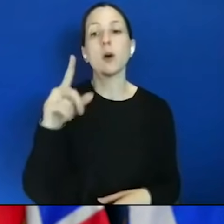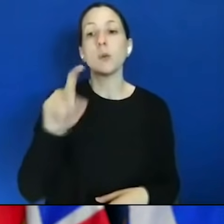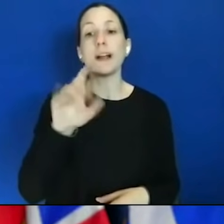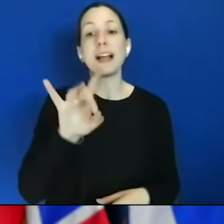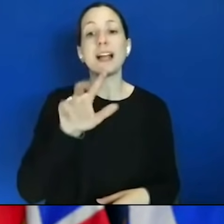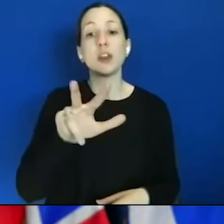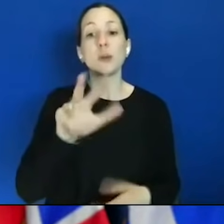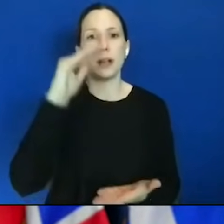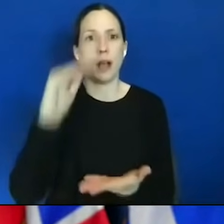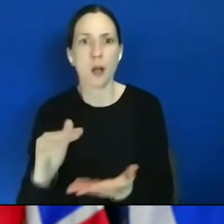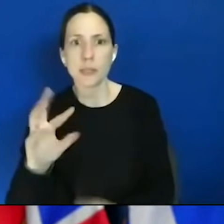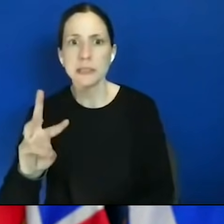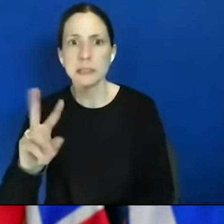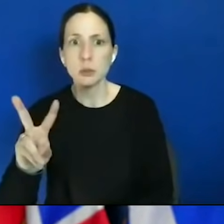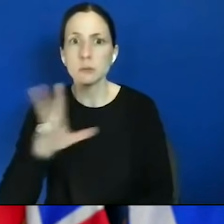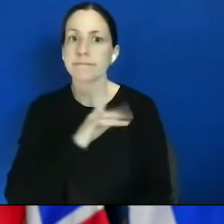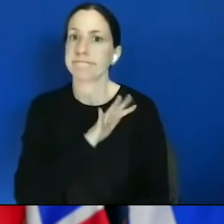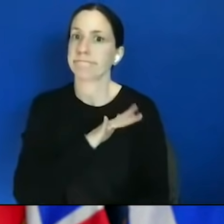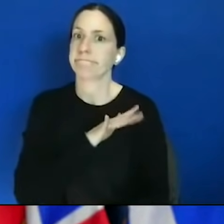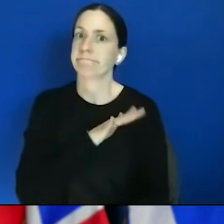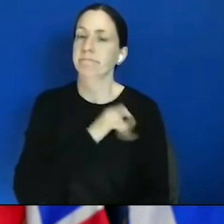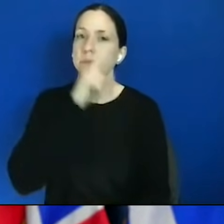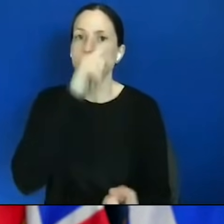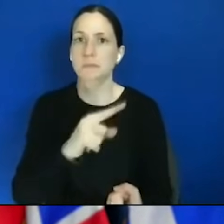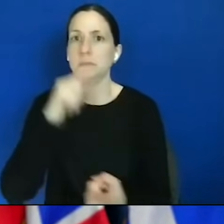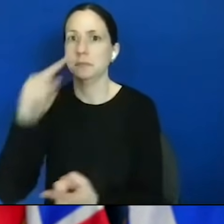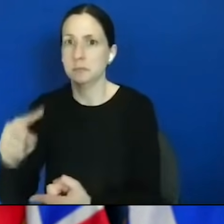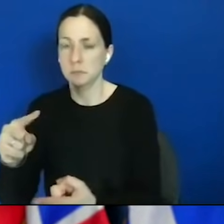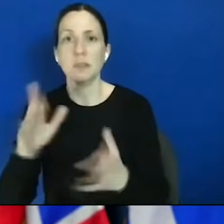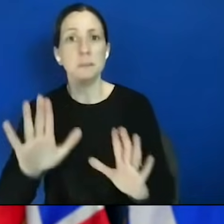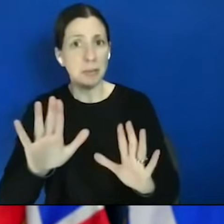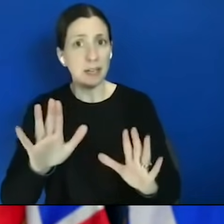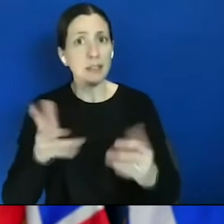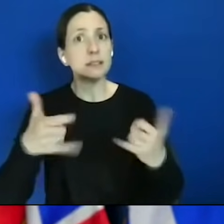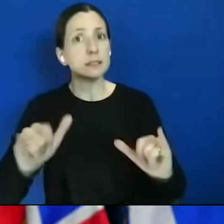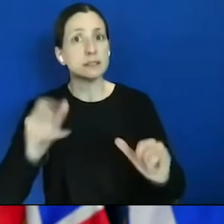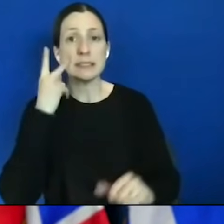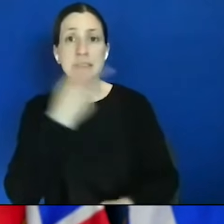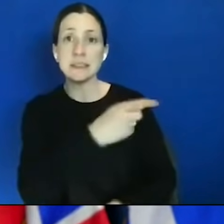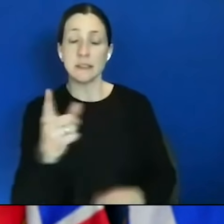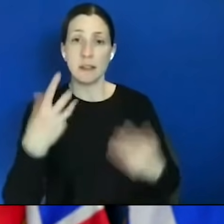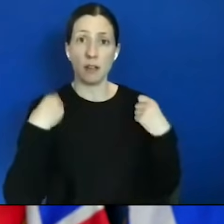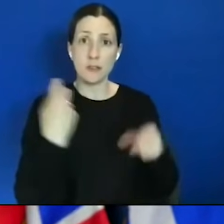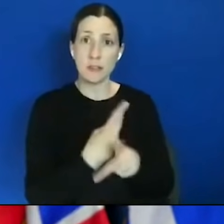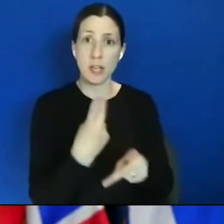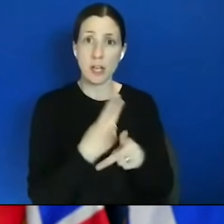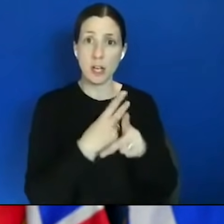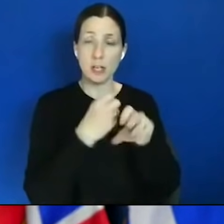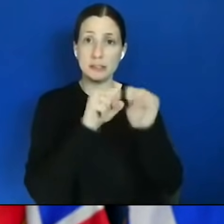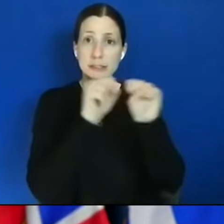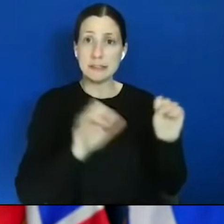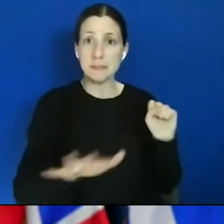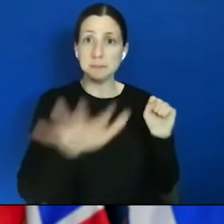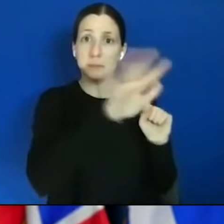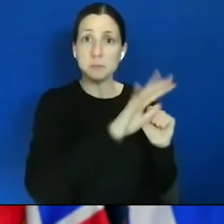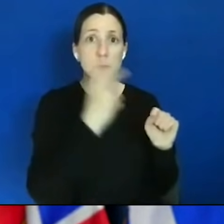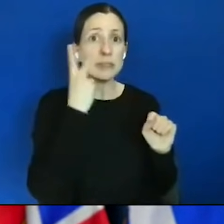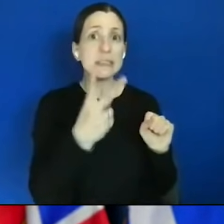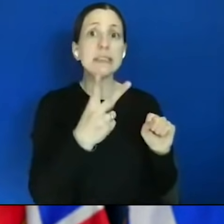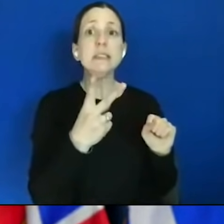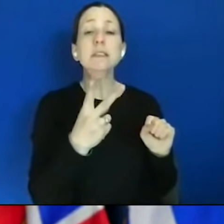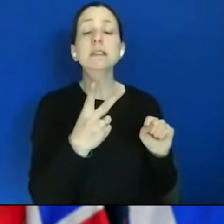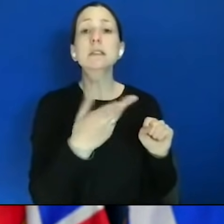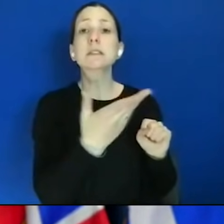183. What we are seeing in our healthcare system, and I think this is evident to everyone, is a